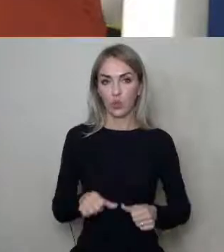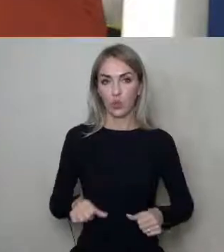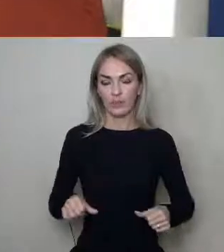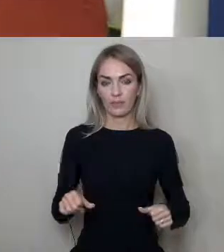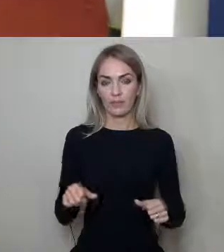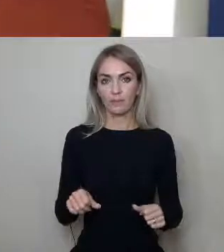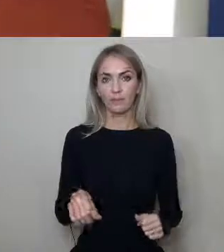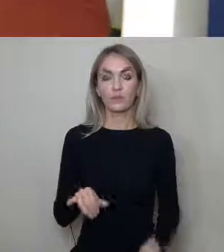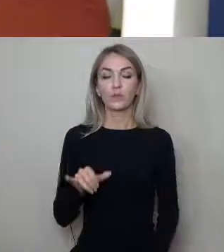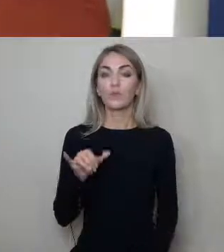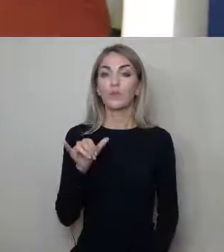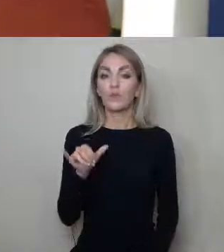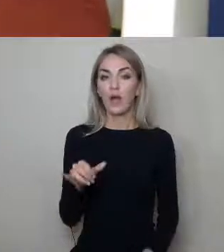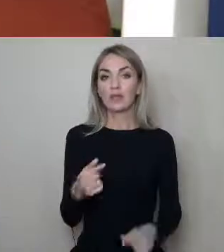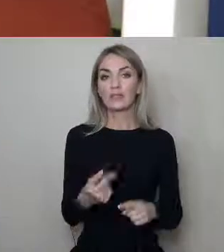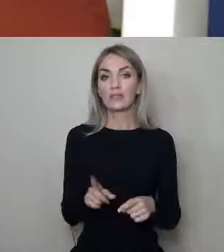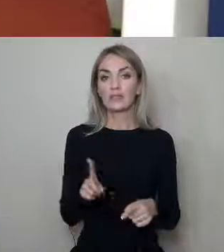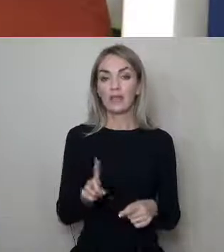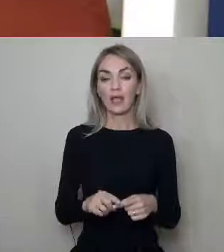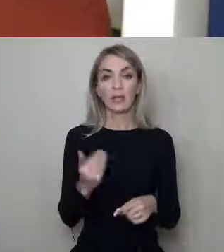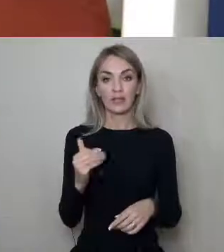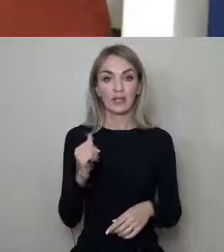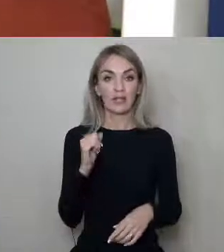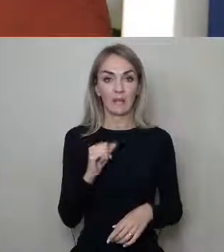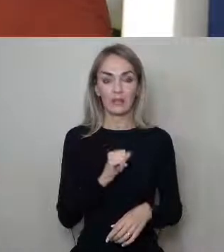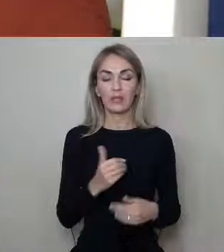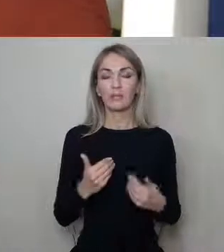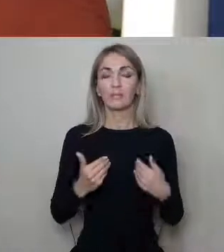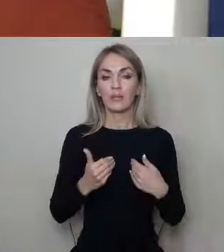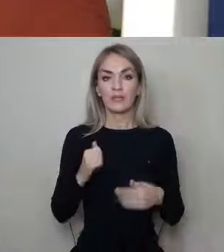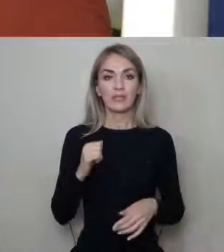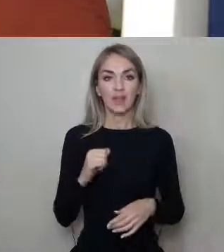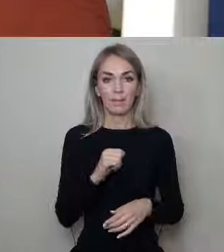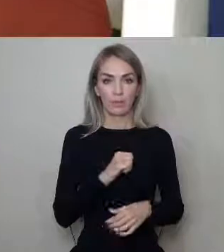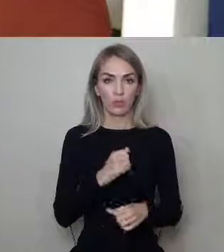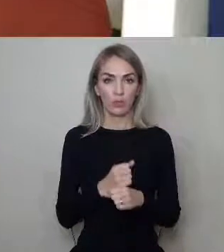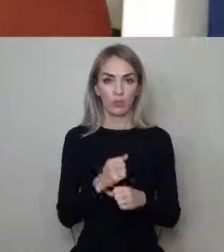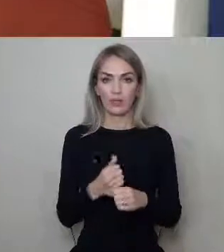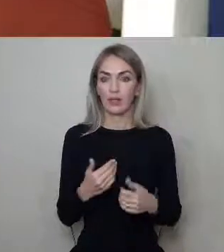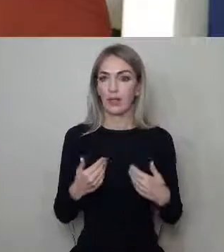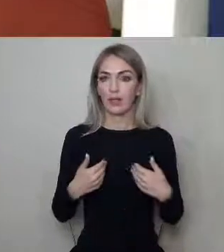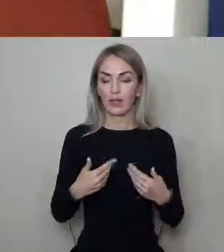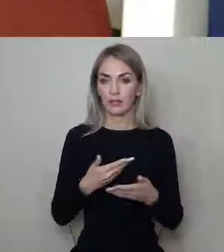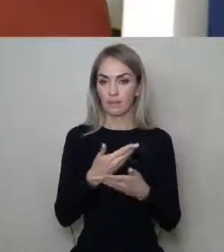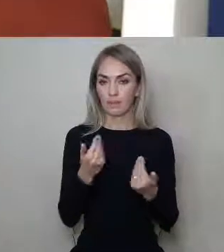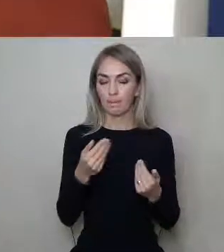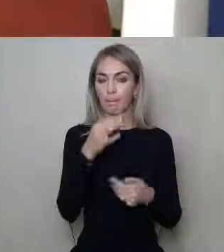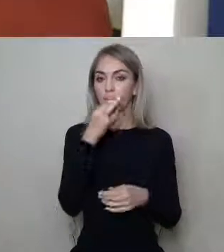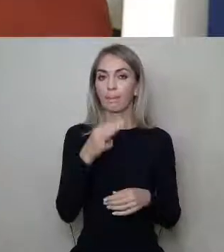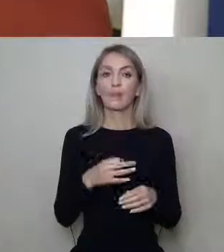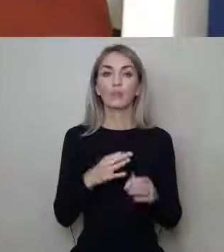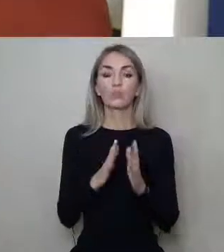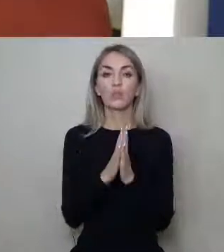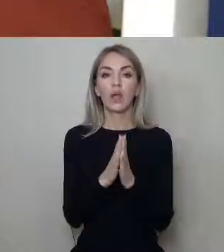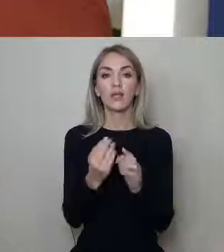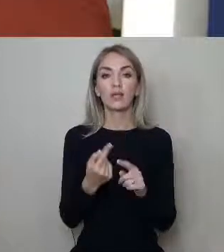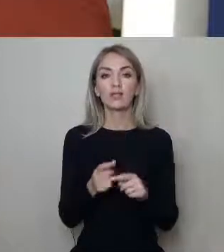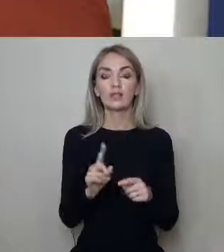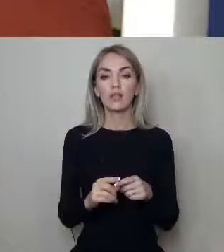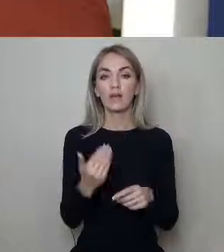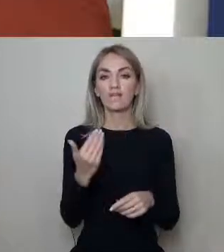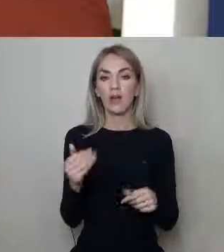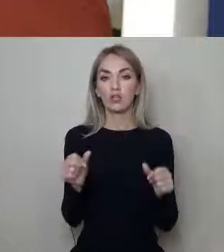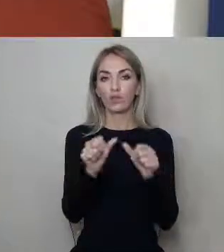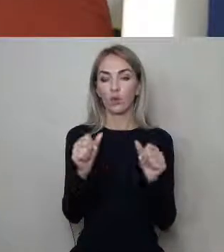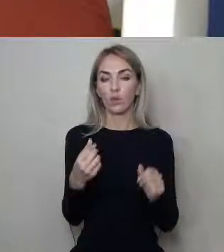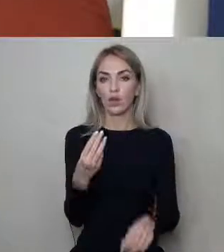that? Well, Territorial Commission should have approved a template. We developed the template because we needed that.